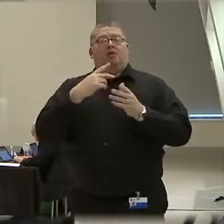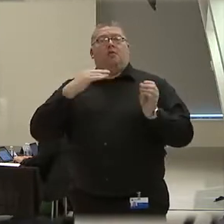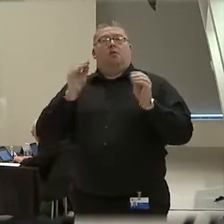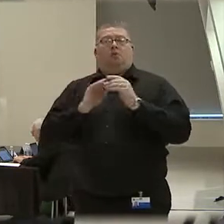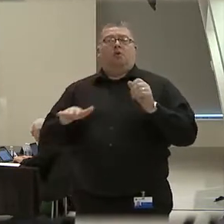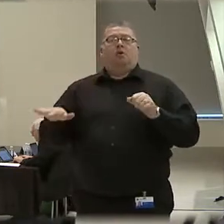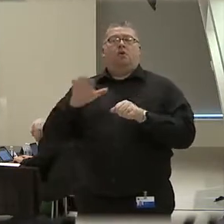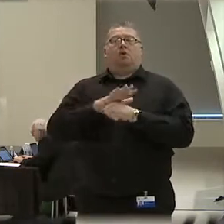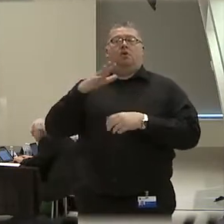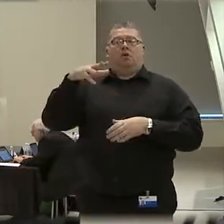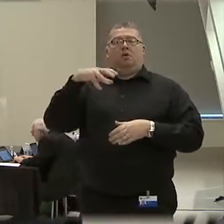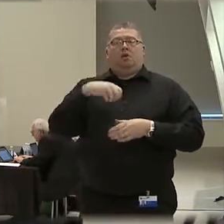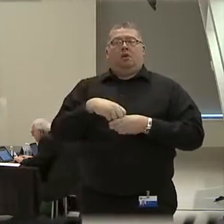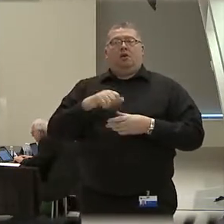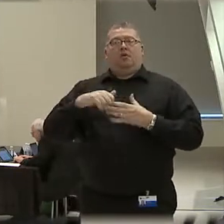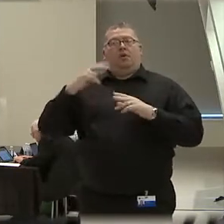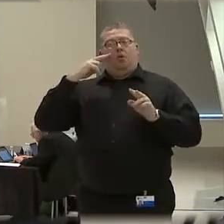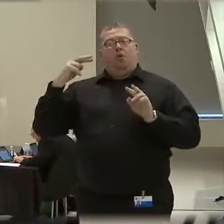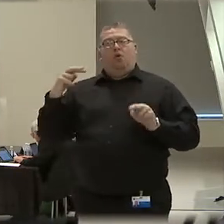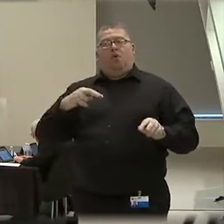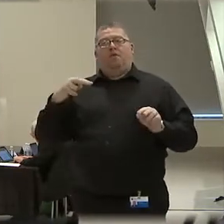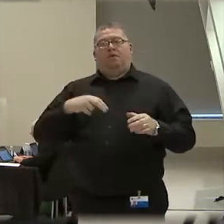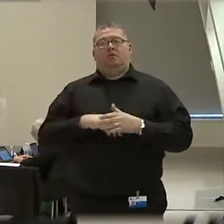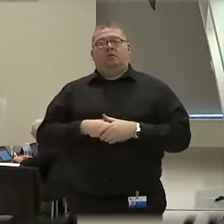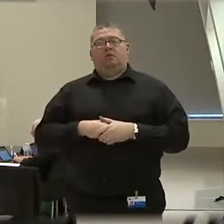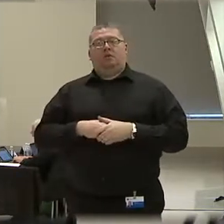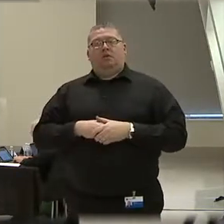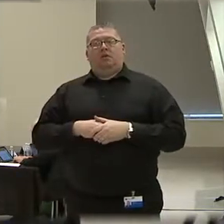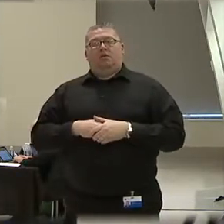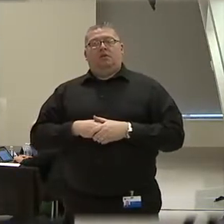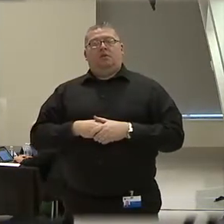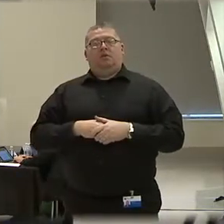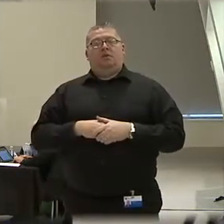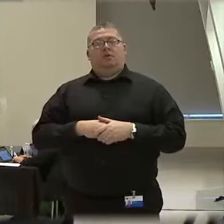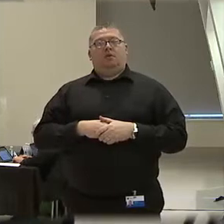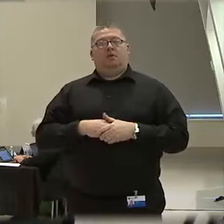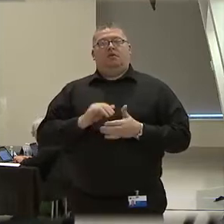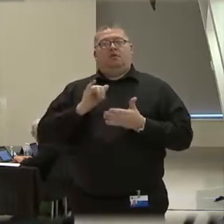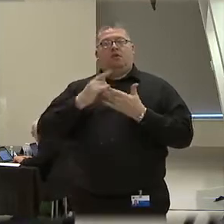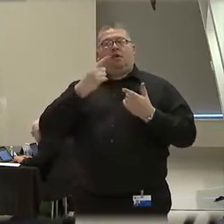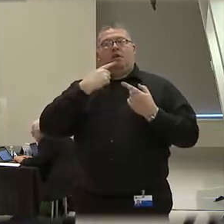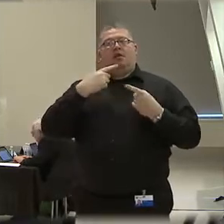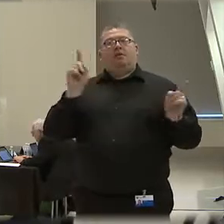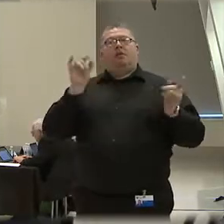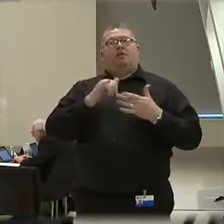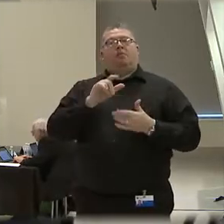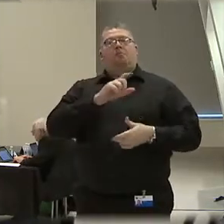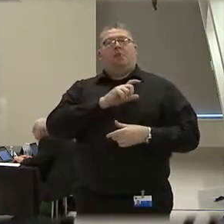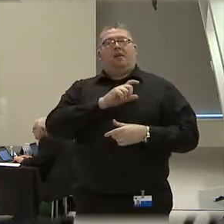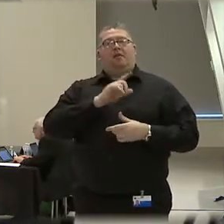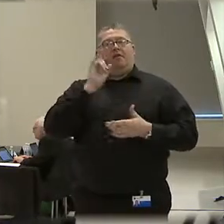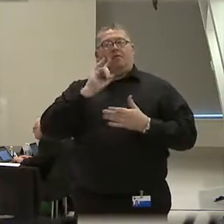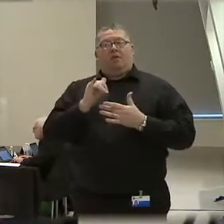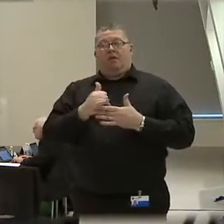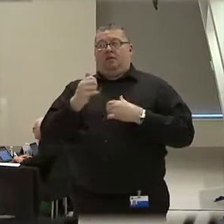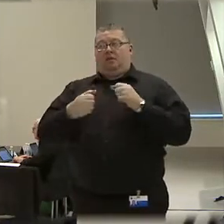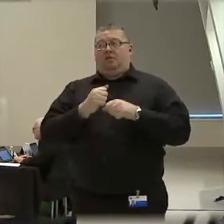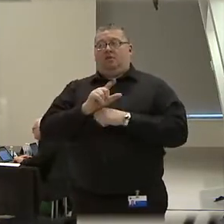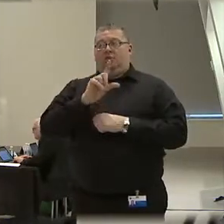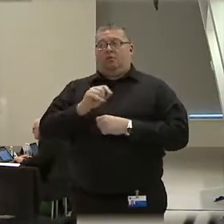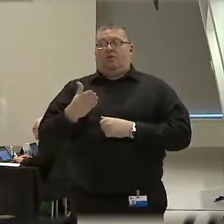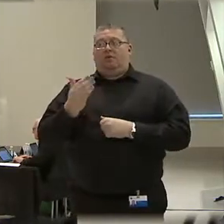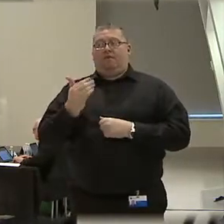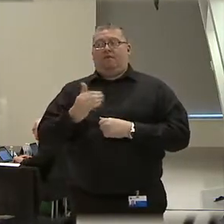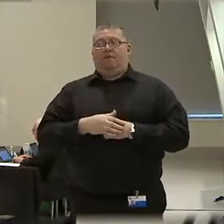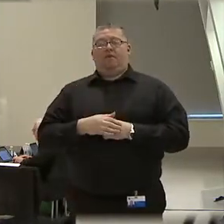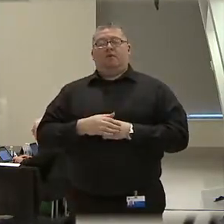comprehensive and include civilian oversight. The NIJ recently announced its research priorities in policing for fiscal year 2015,